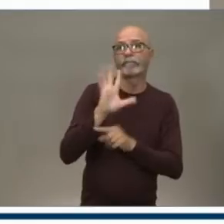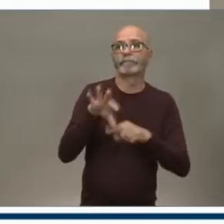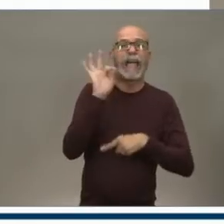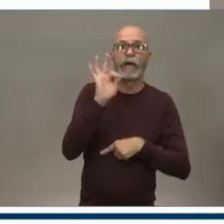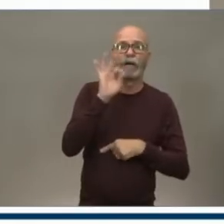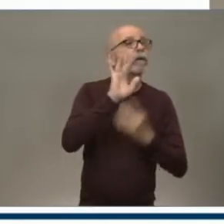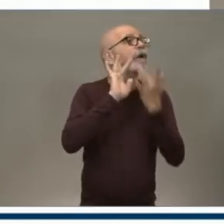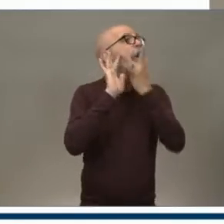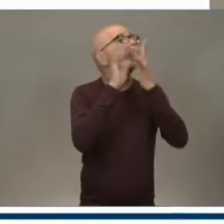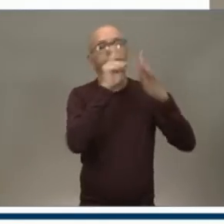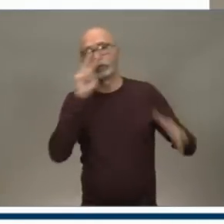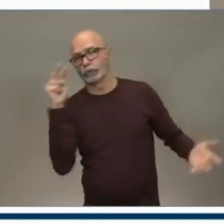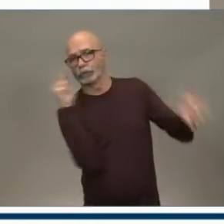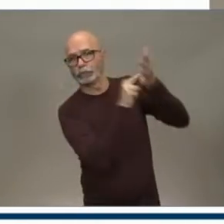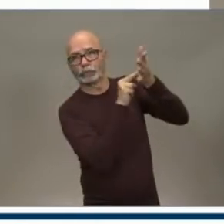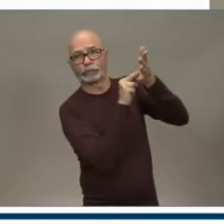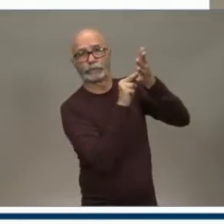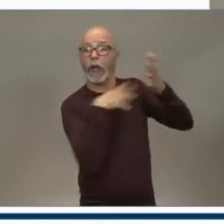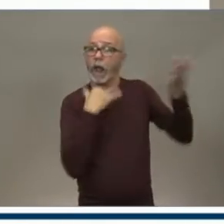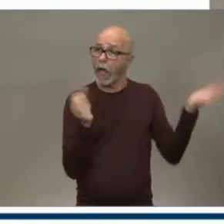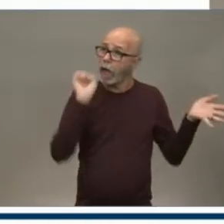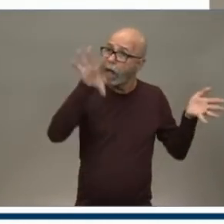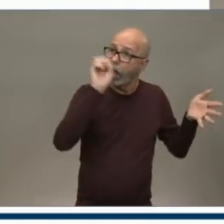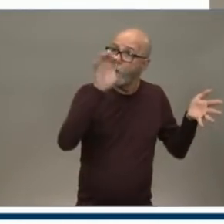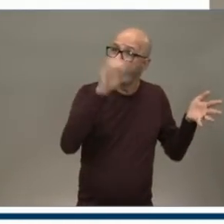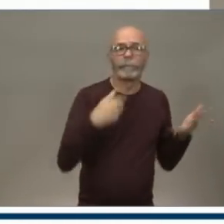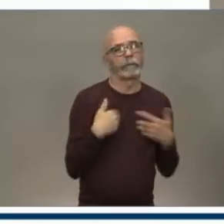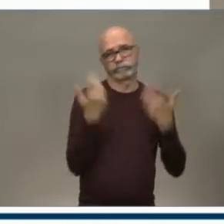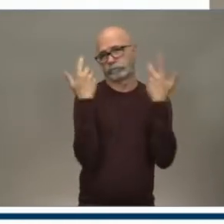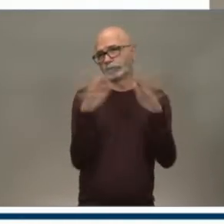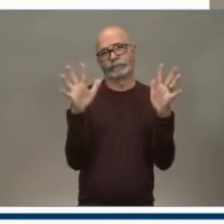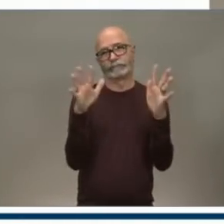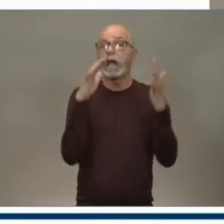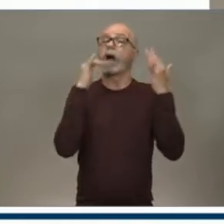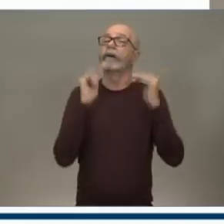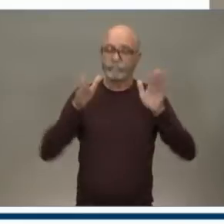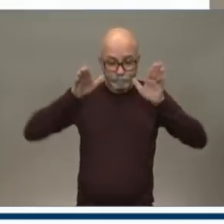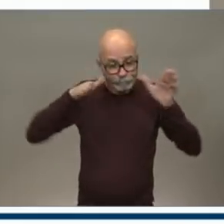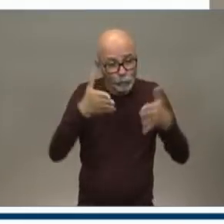right now. Yesterday, Nova Scotia Health Authority's lab completed